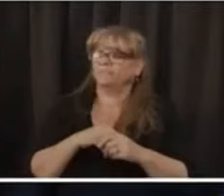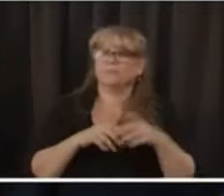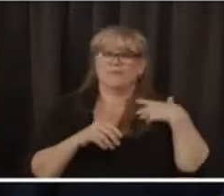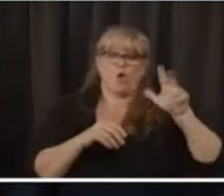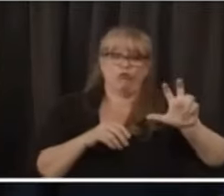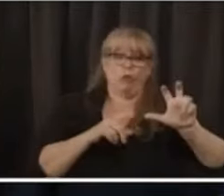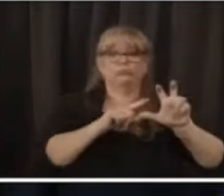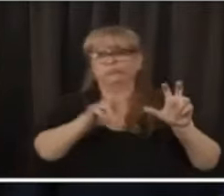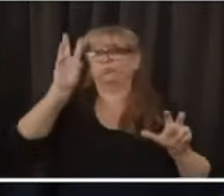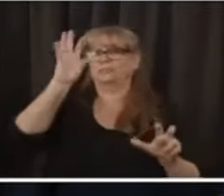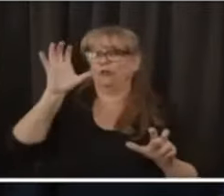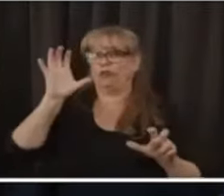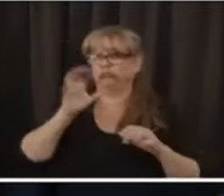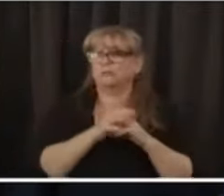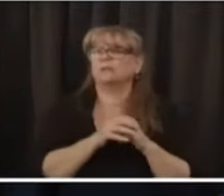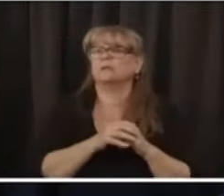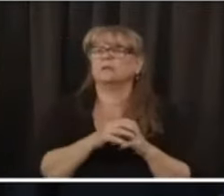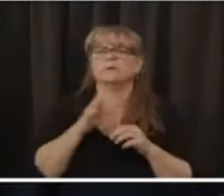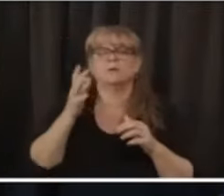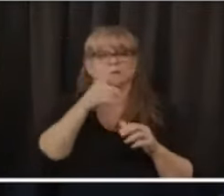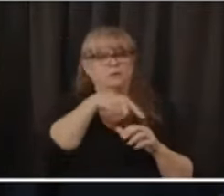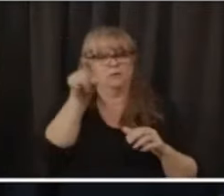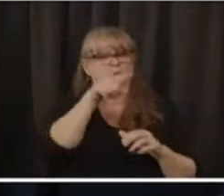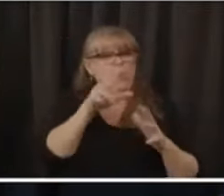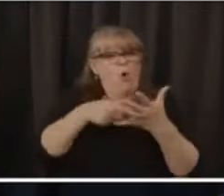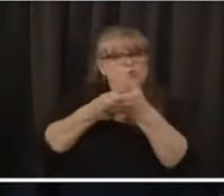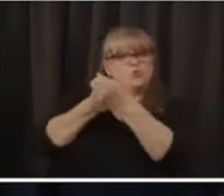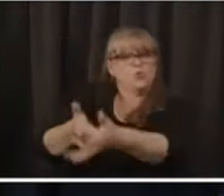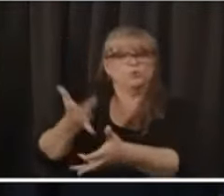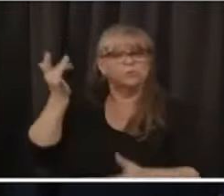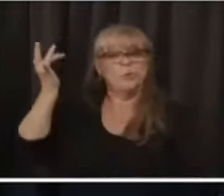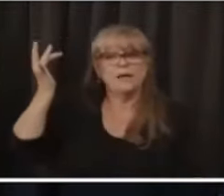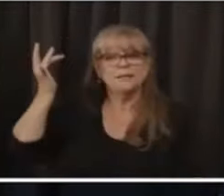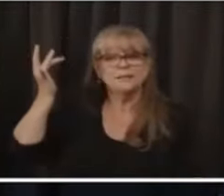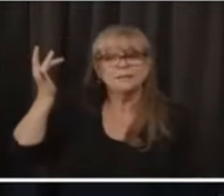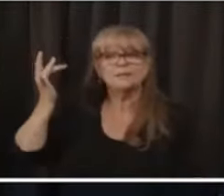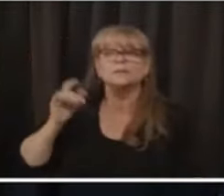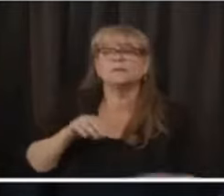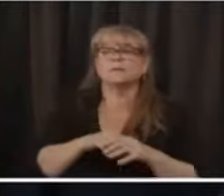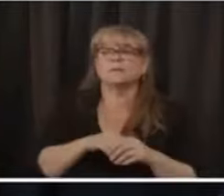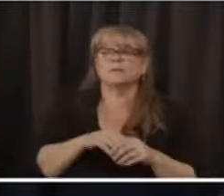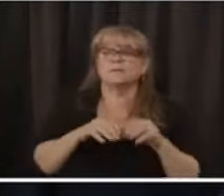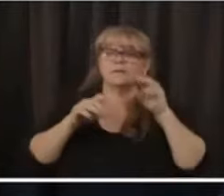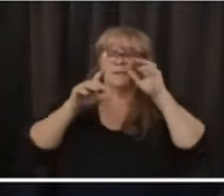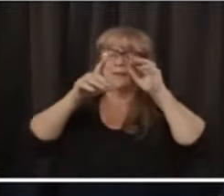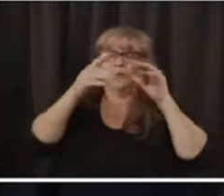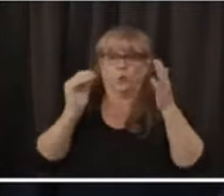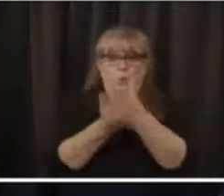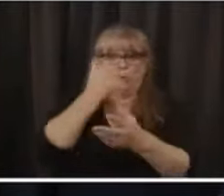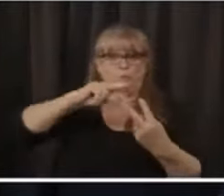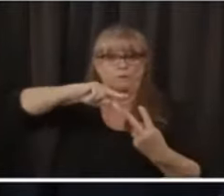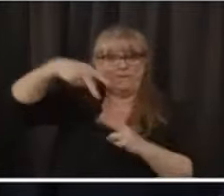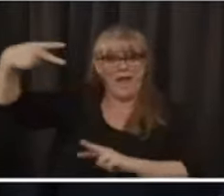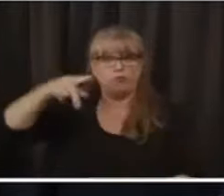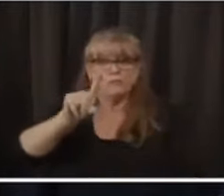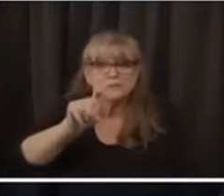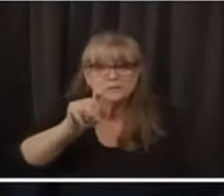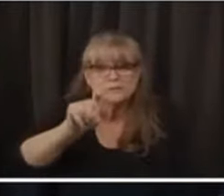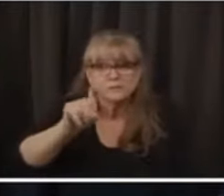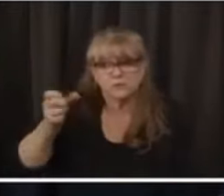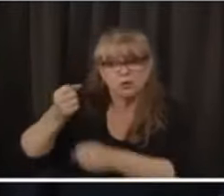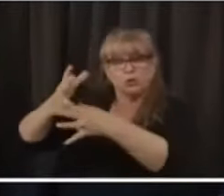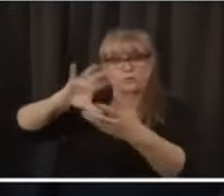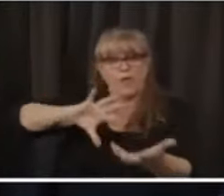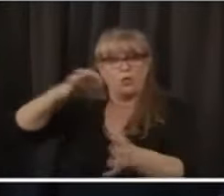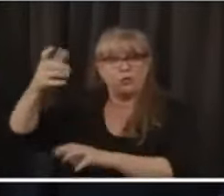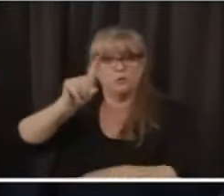be causing this, i.e., are we looking at variants being a possible factor in terms of increasing the hospitalizations? Are we testing those